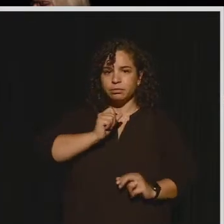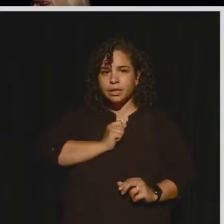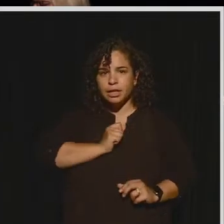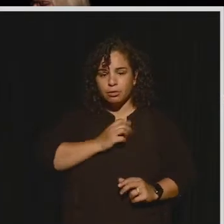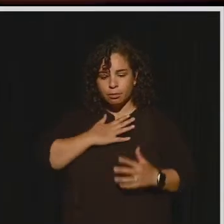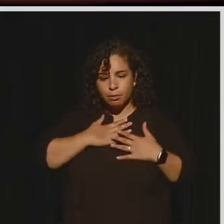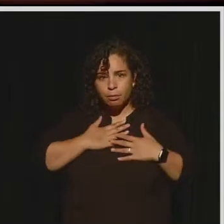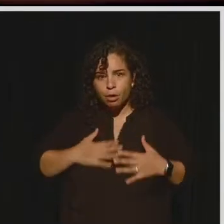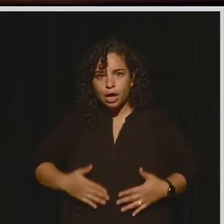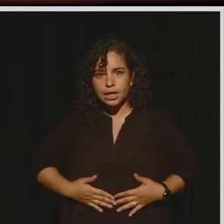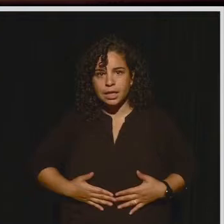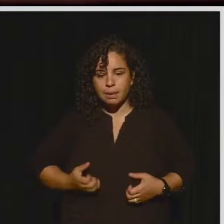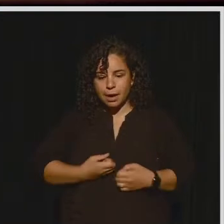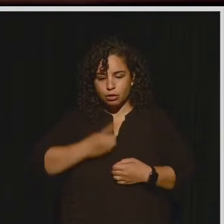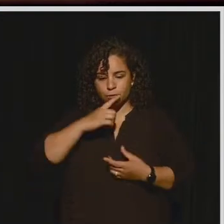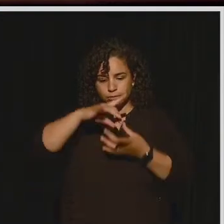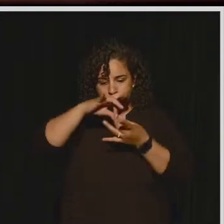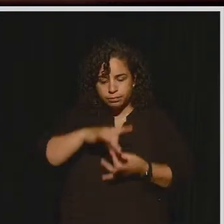fear,